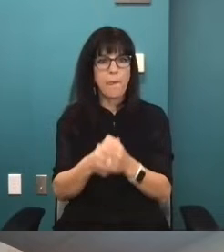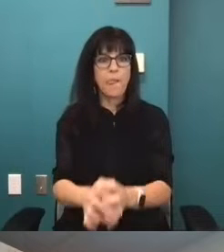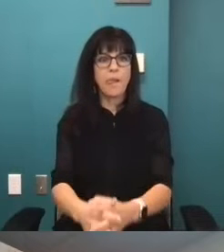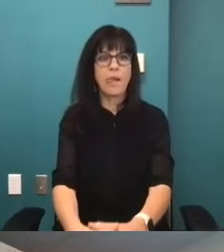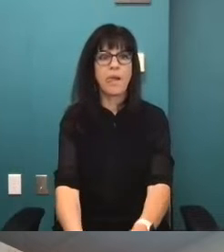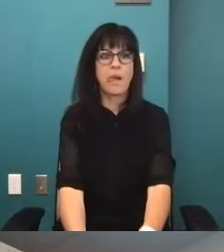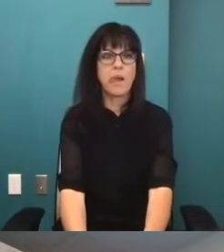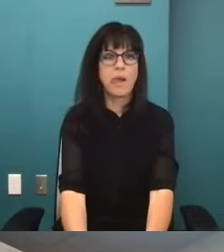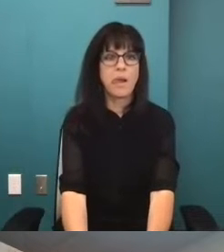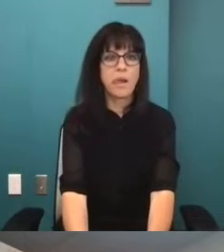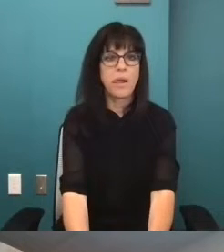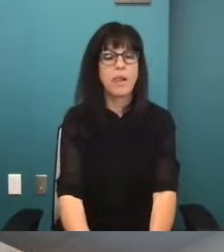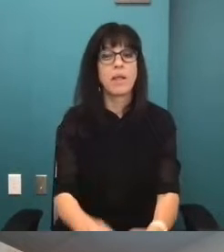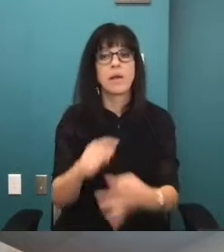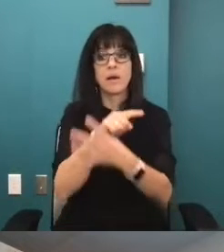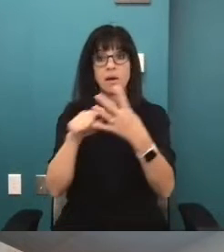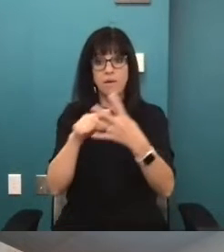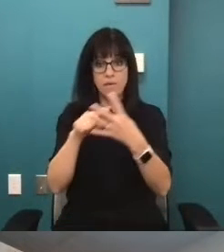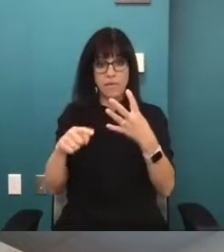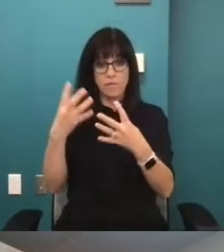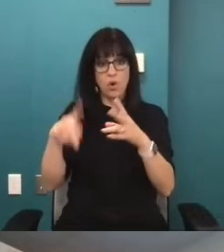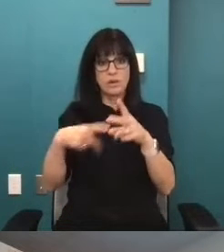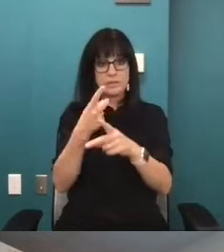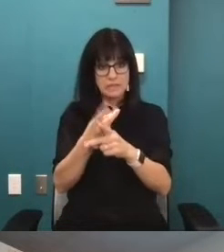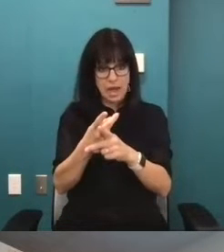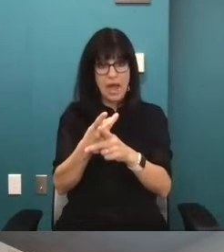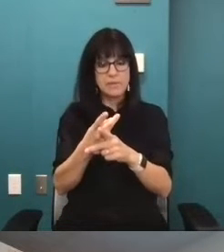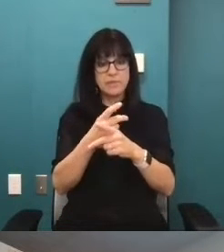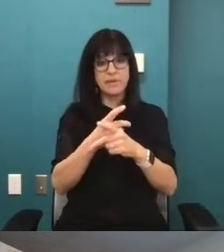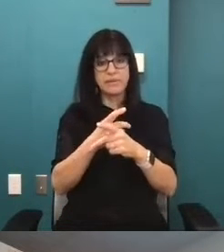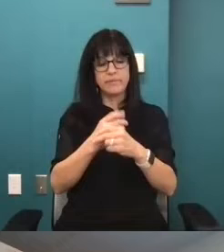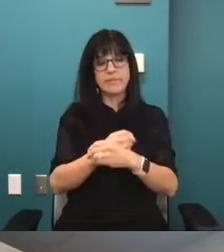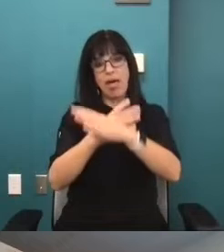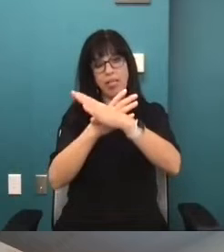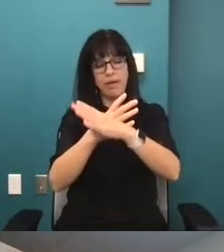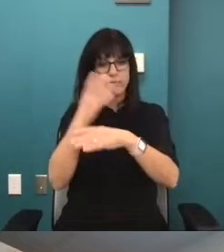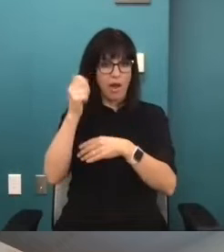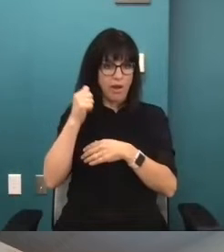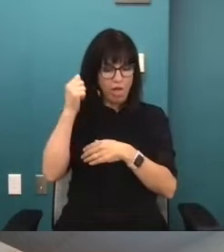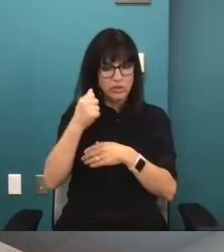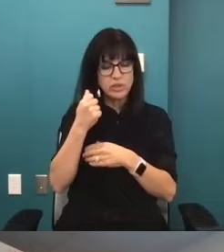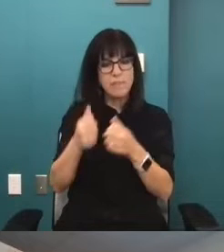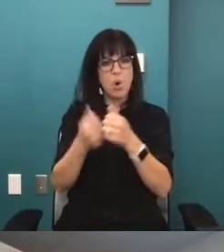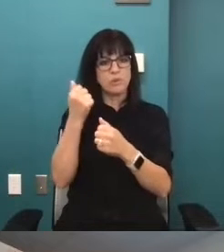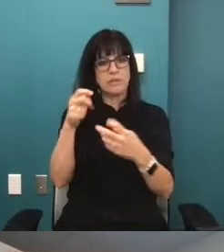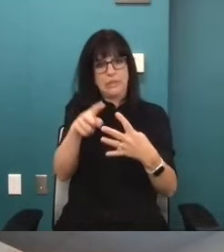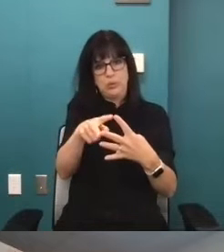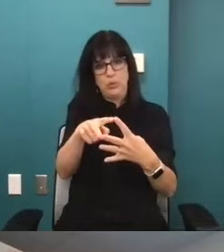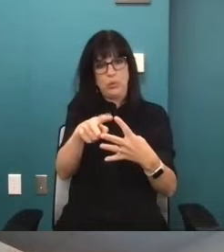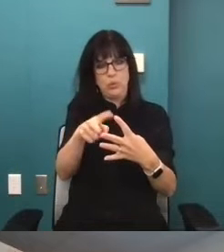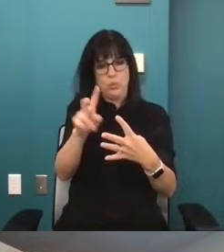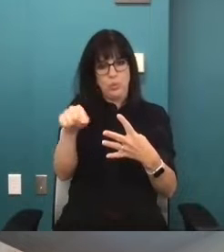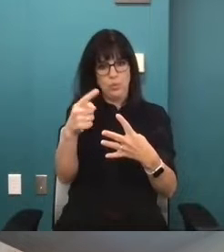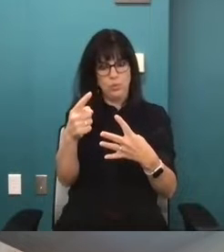Okay, so there are 4 types of teleaudiology, and we're going to talk mostly about 2 of them. Next slide.